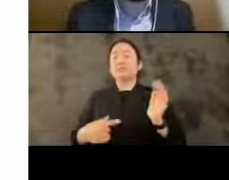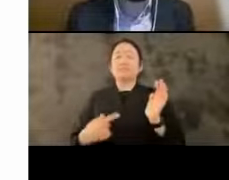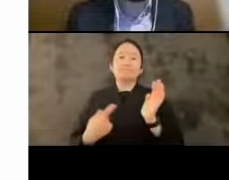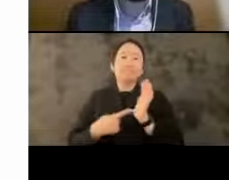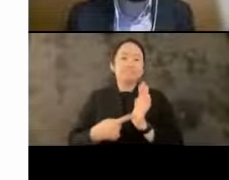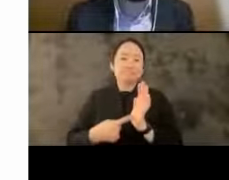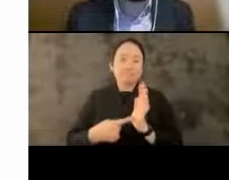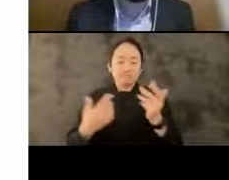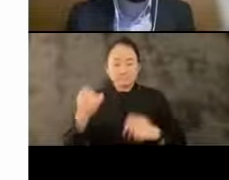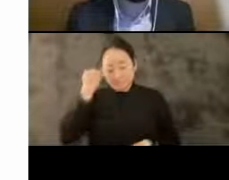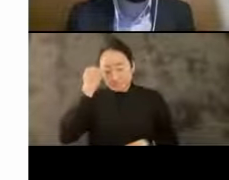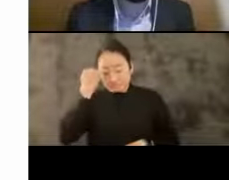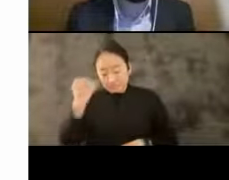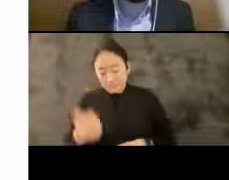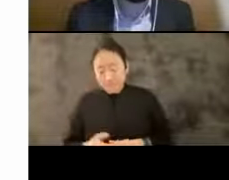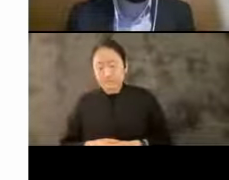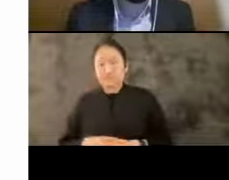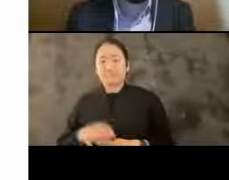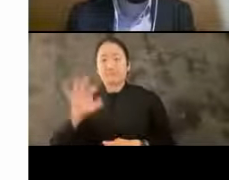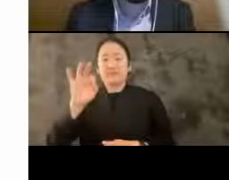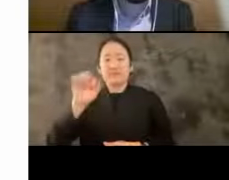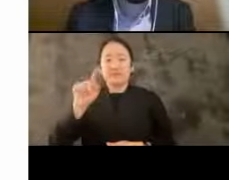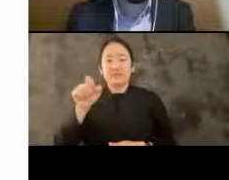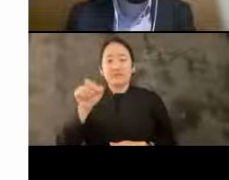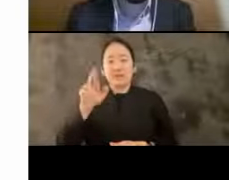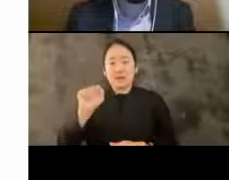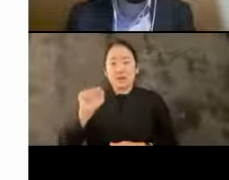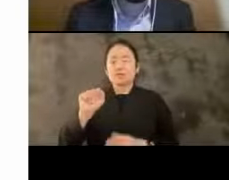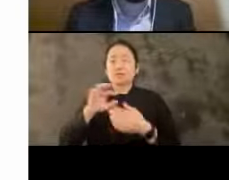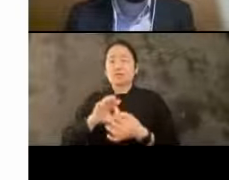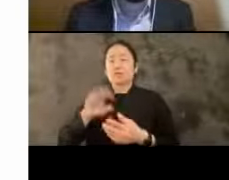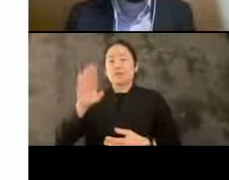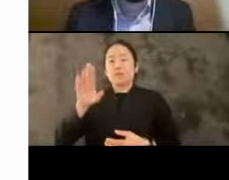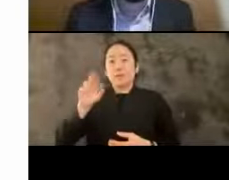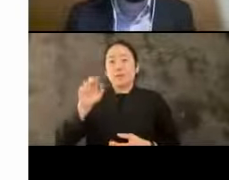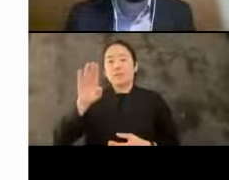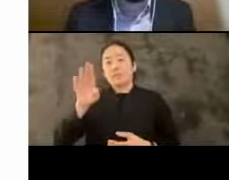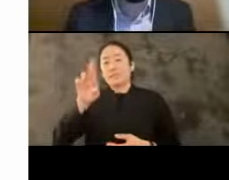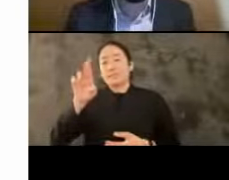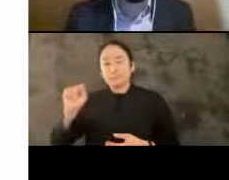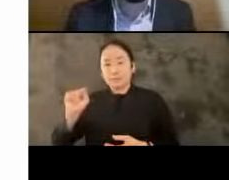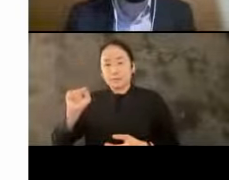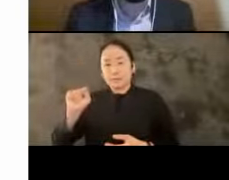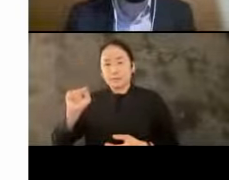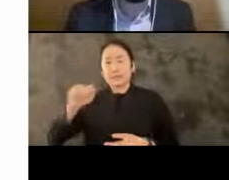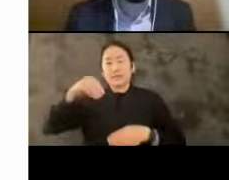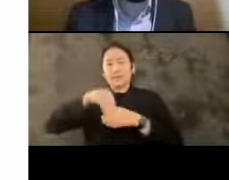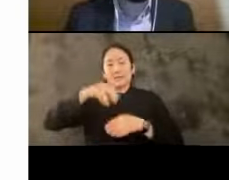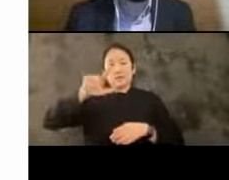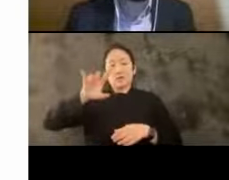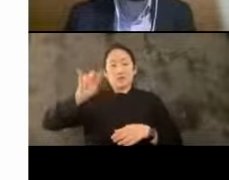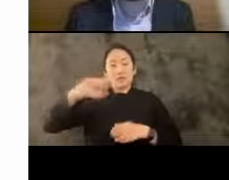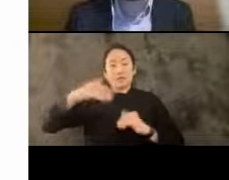be looking at are factors related to how a bus rapid transit service in the corridor would work